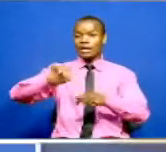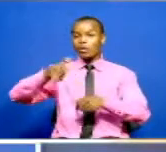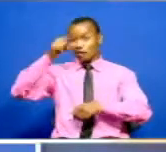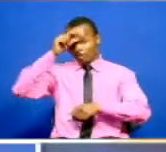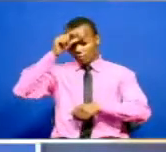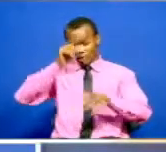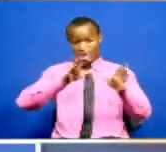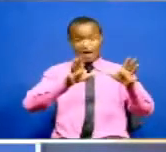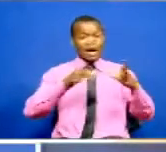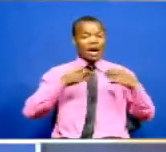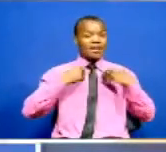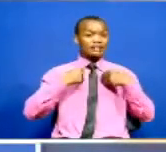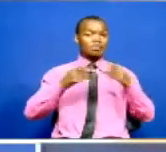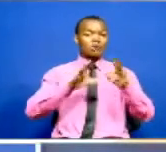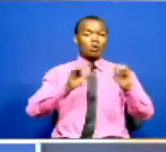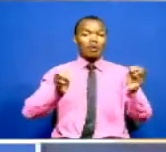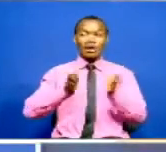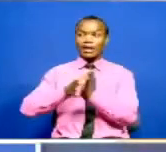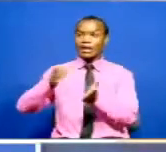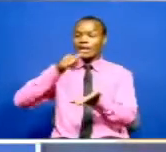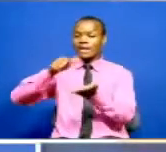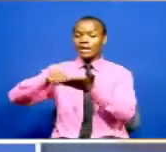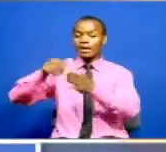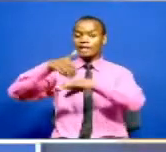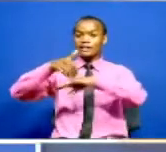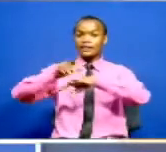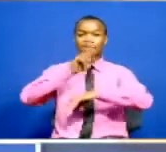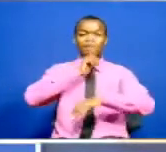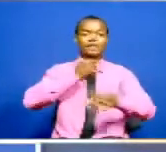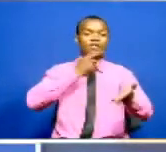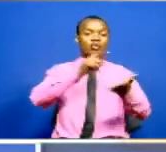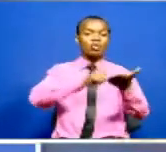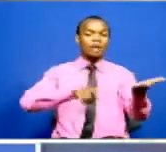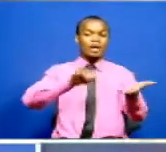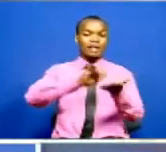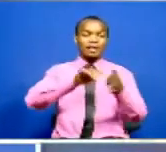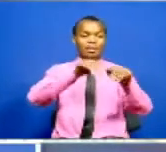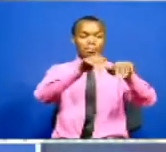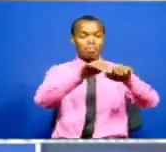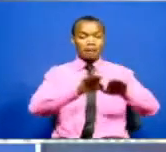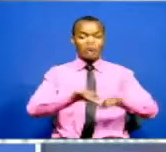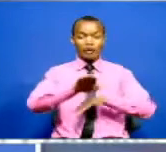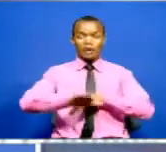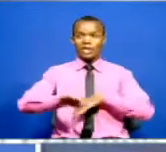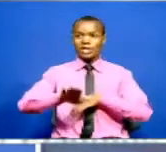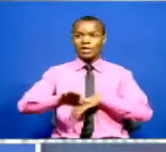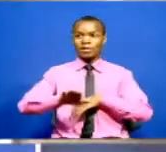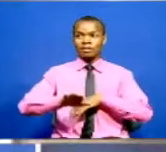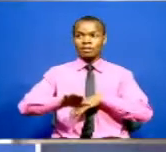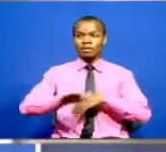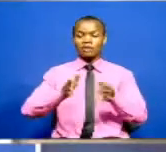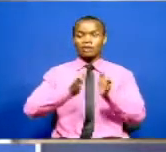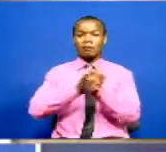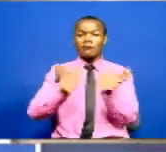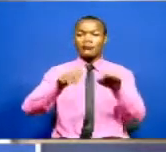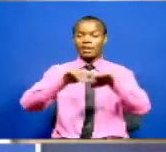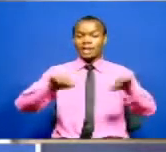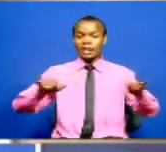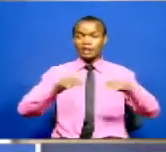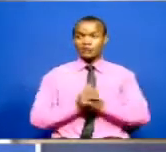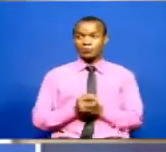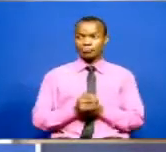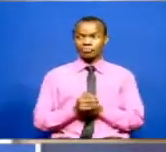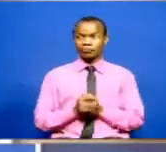municipal manager, issued a letter barring the burial, claiming the proposed burial site is a riparian land. Hii ndio shamba